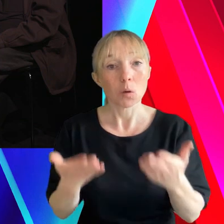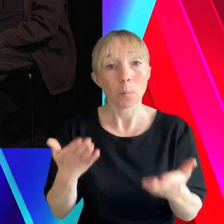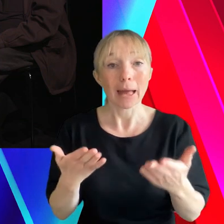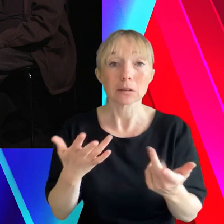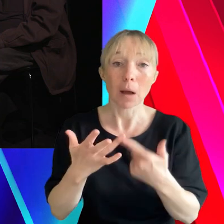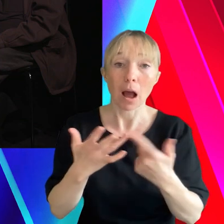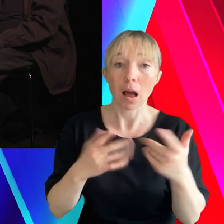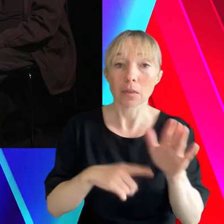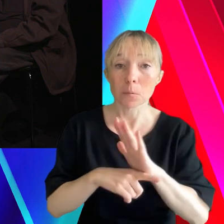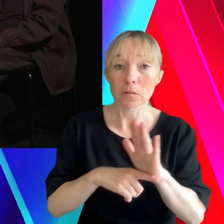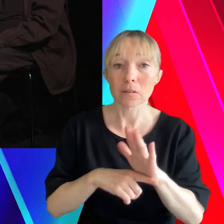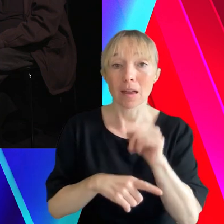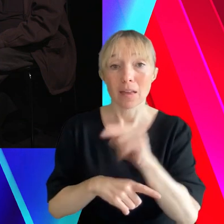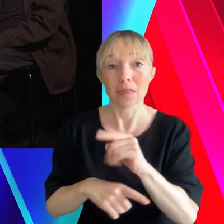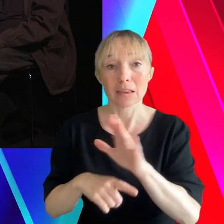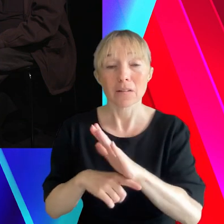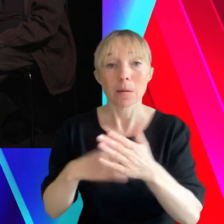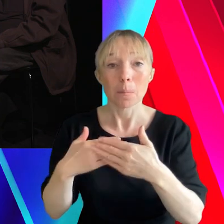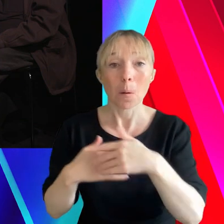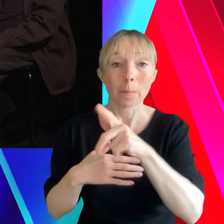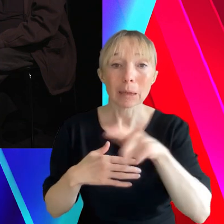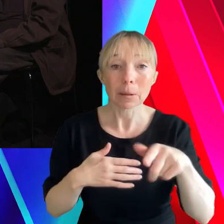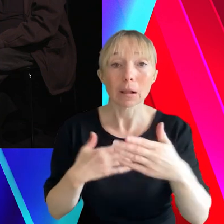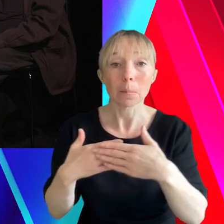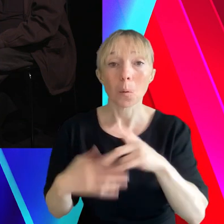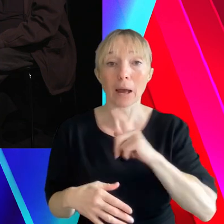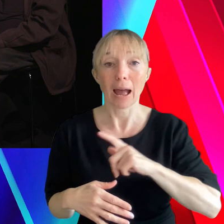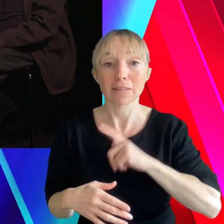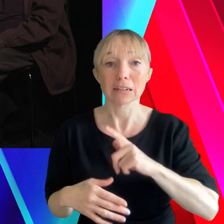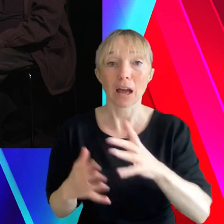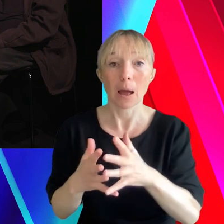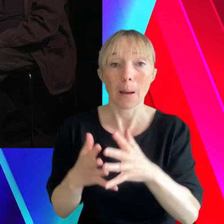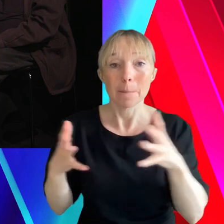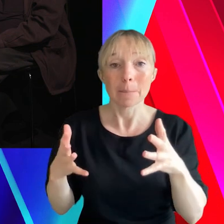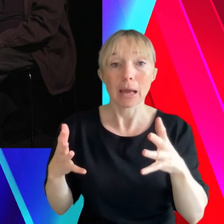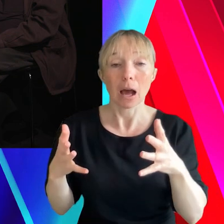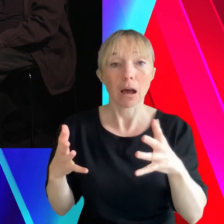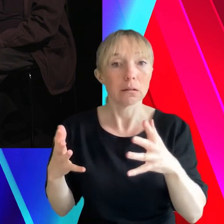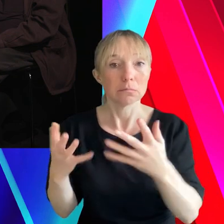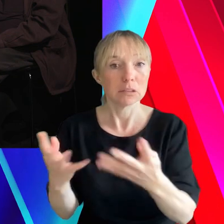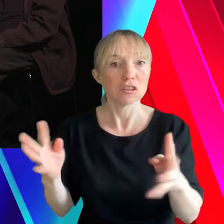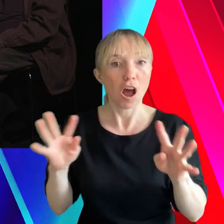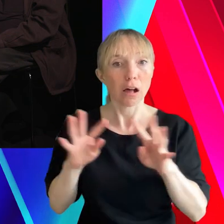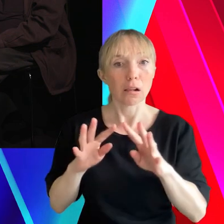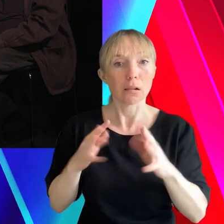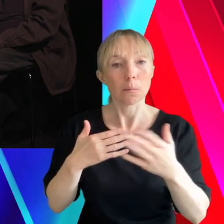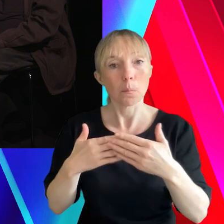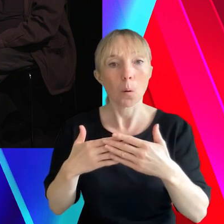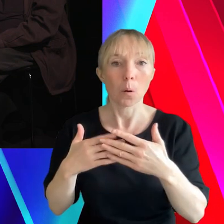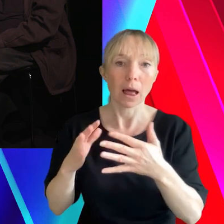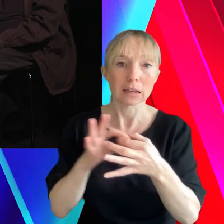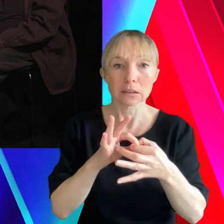my other films, this one involves more people, more character, a larger circle. So it has more of a social aspect of in